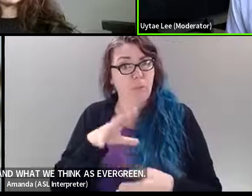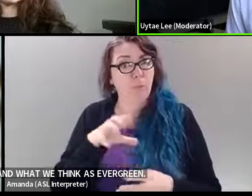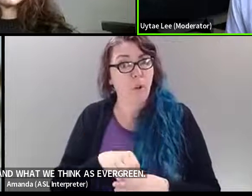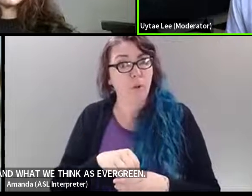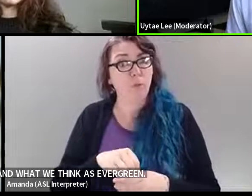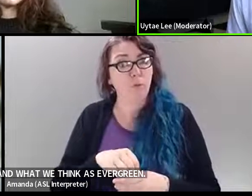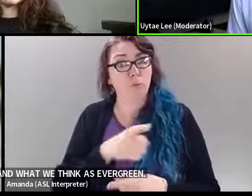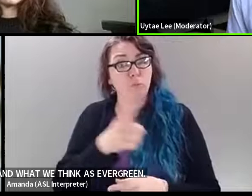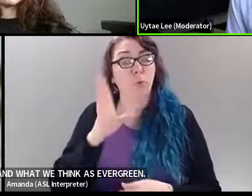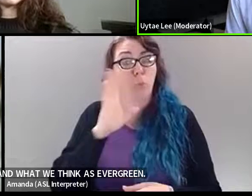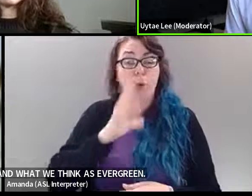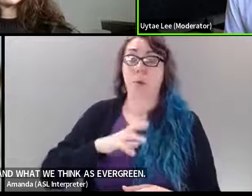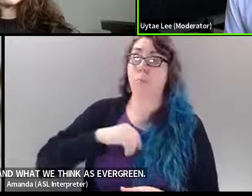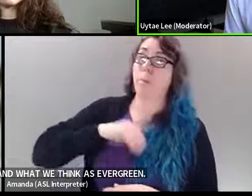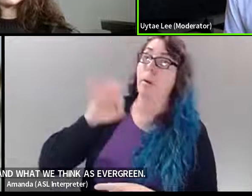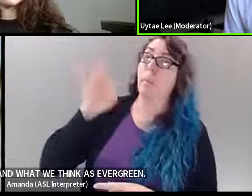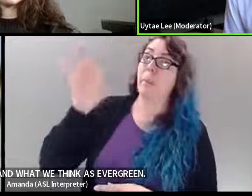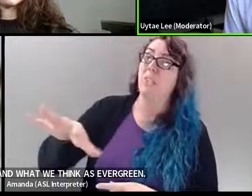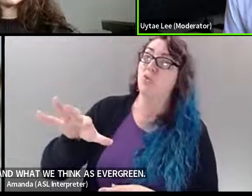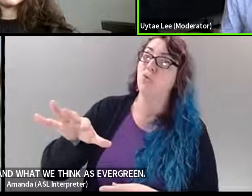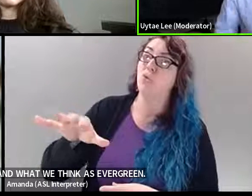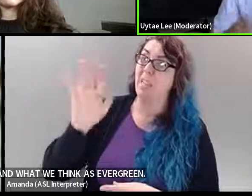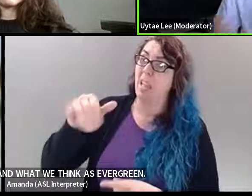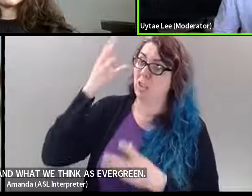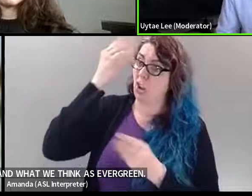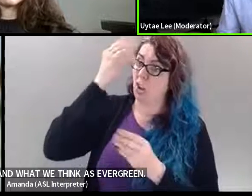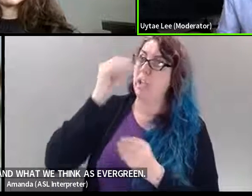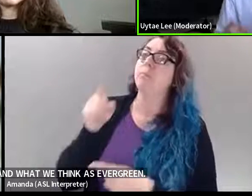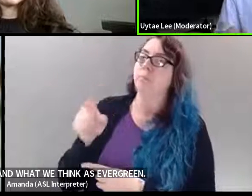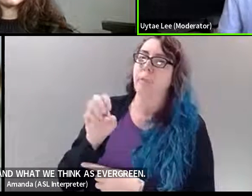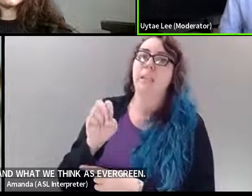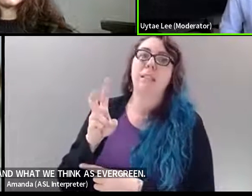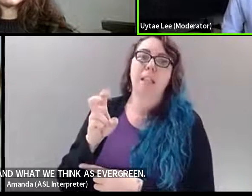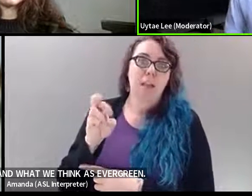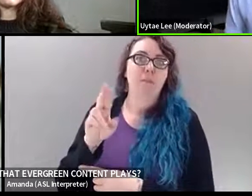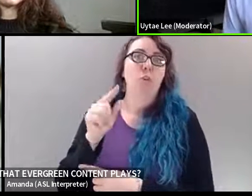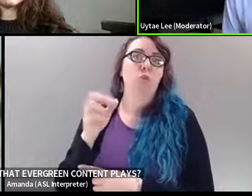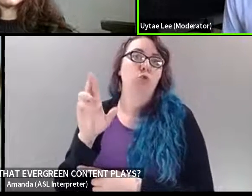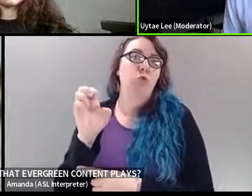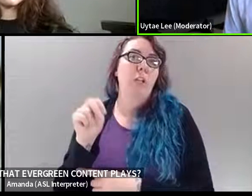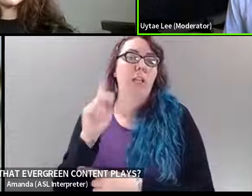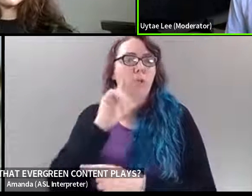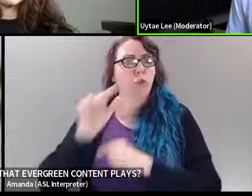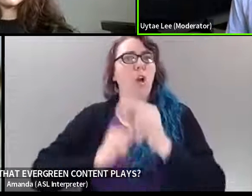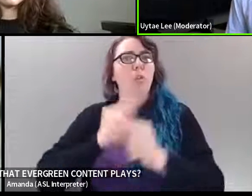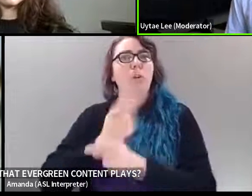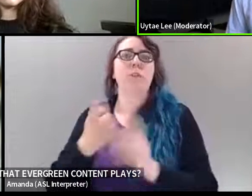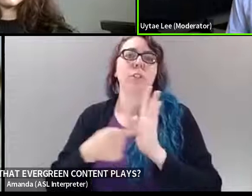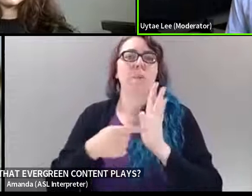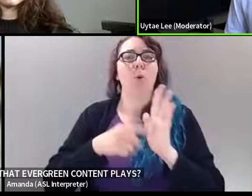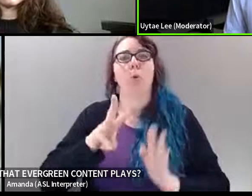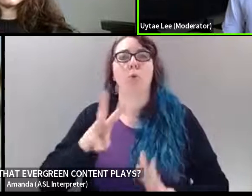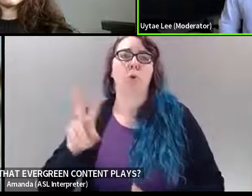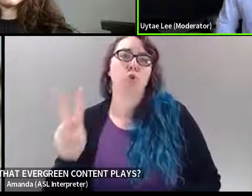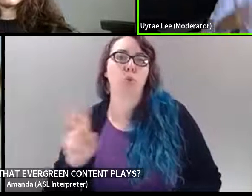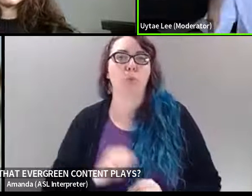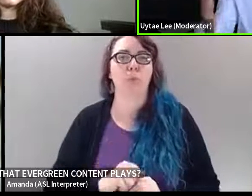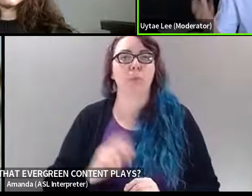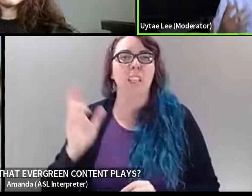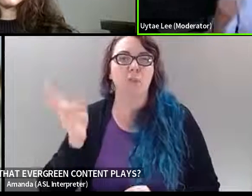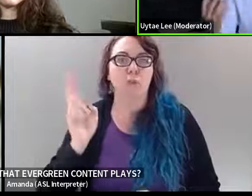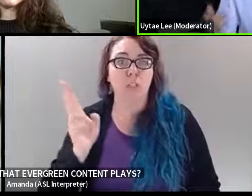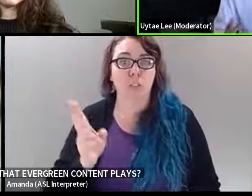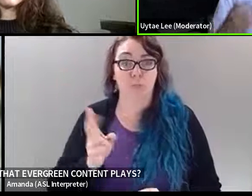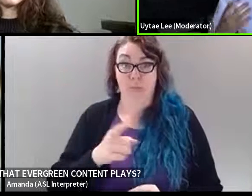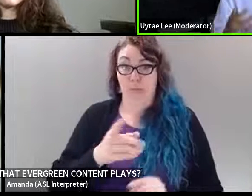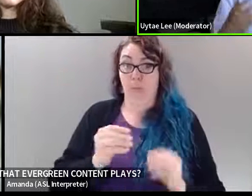be receptive to a pitch that covers content that is evergreen in its genre? For example, World War II and history. But I think just